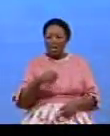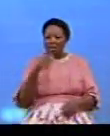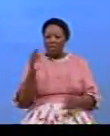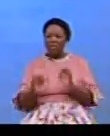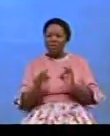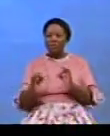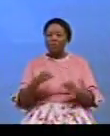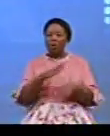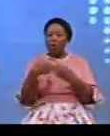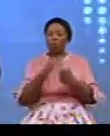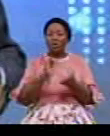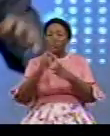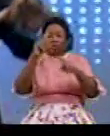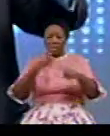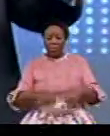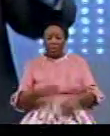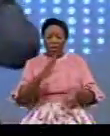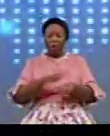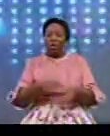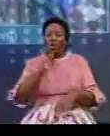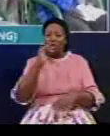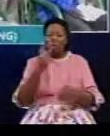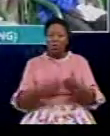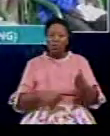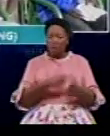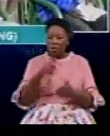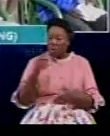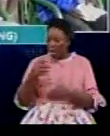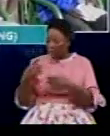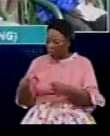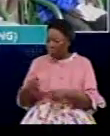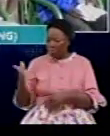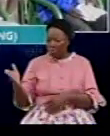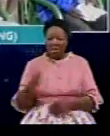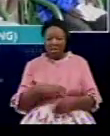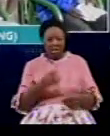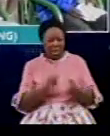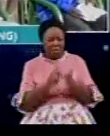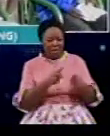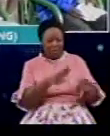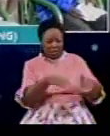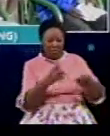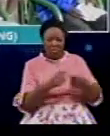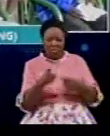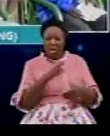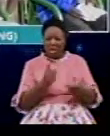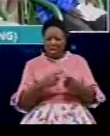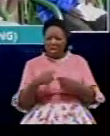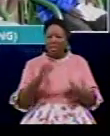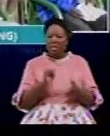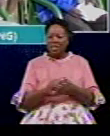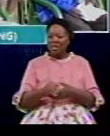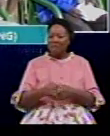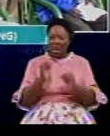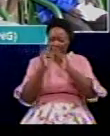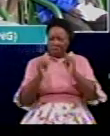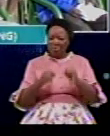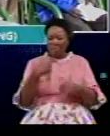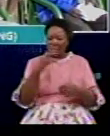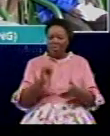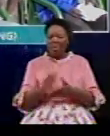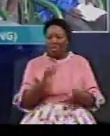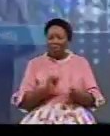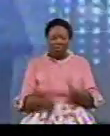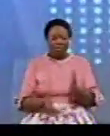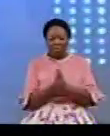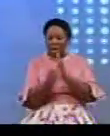red, and they are very different. The difference between the sinner and the saint. The